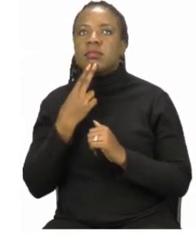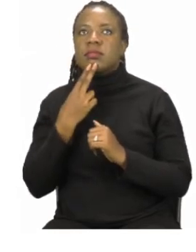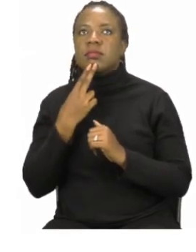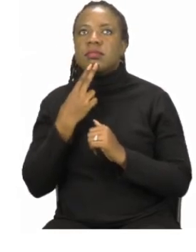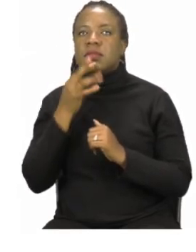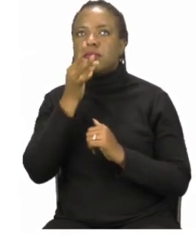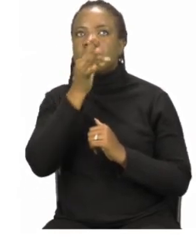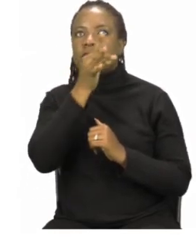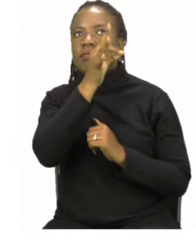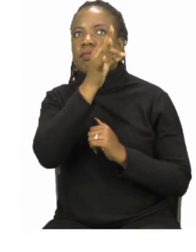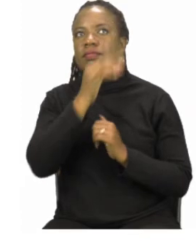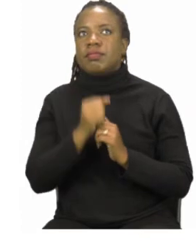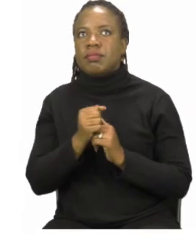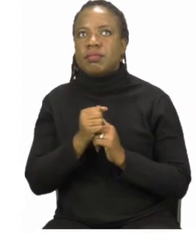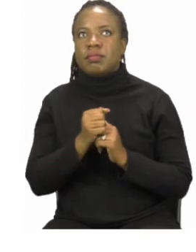bee,